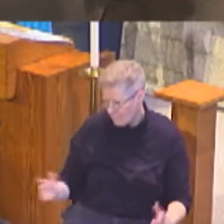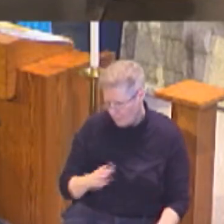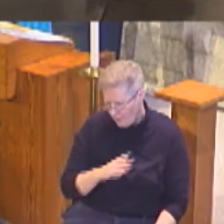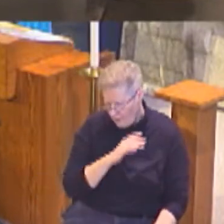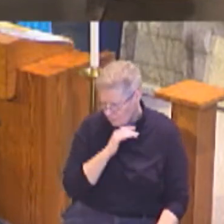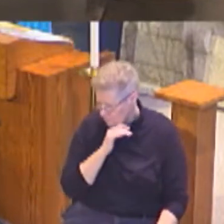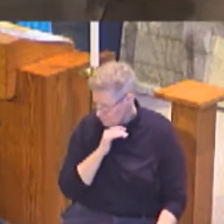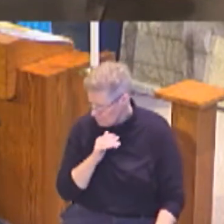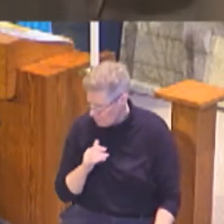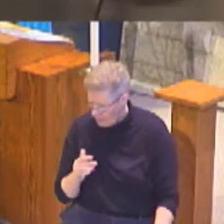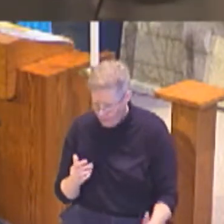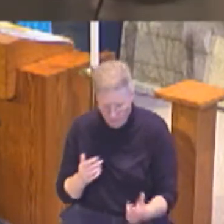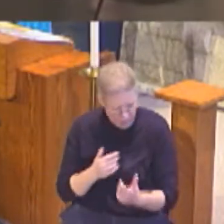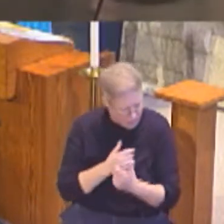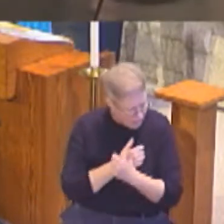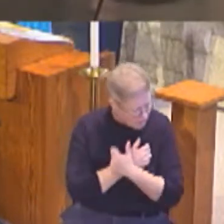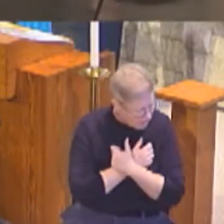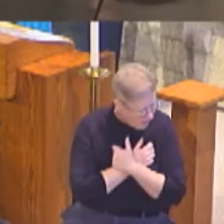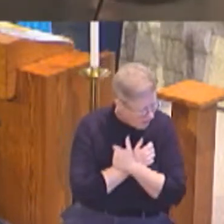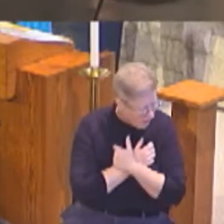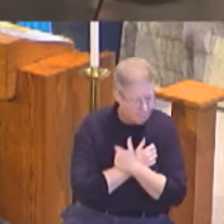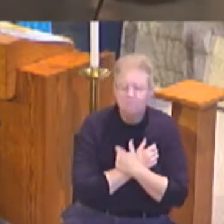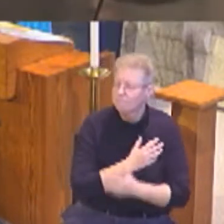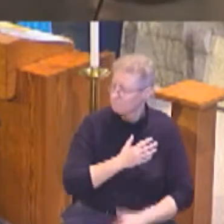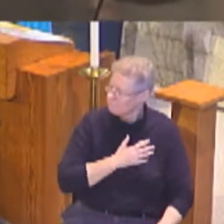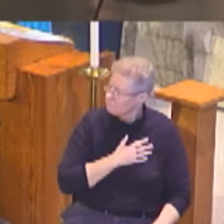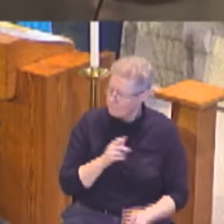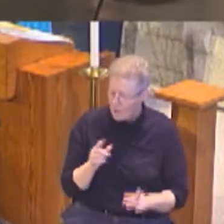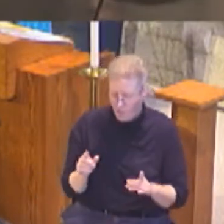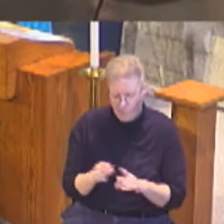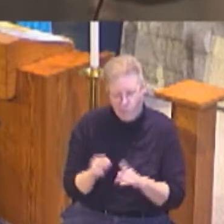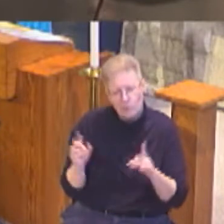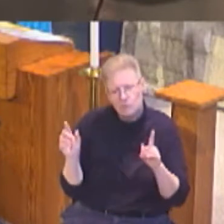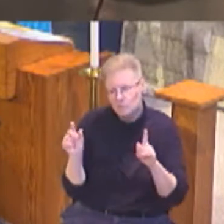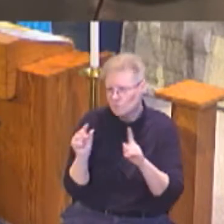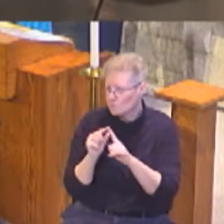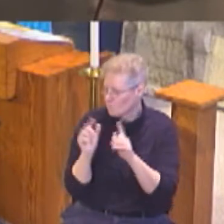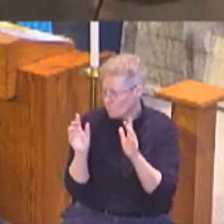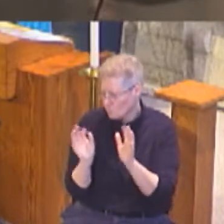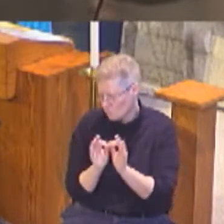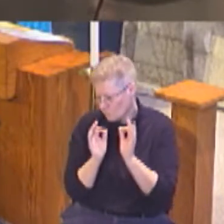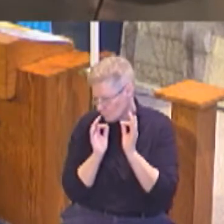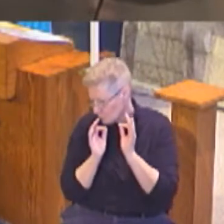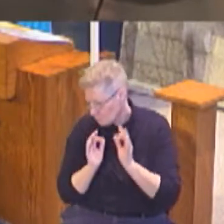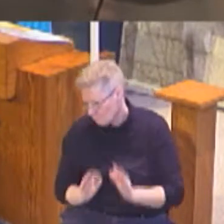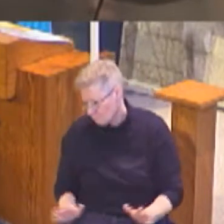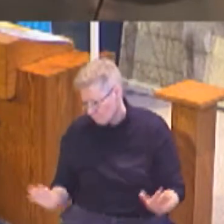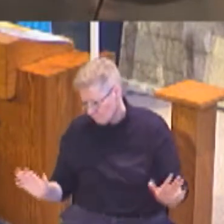I